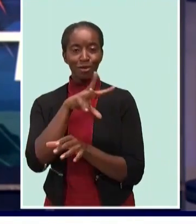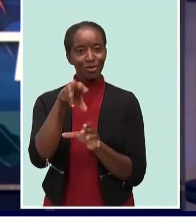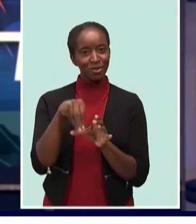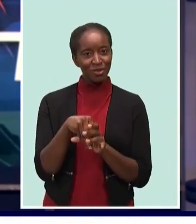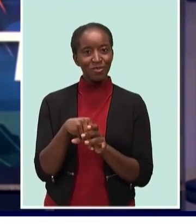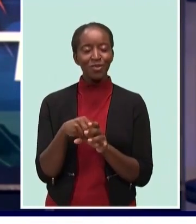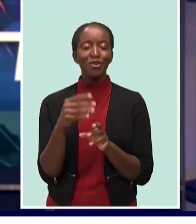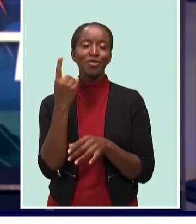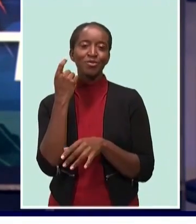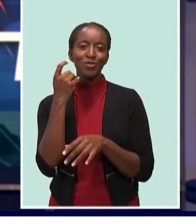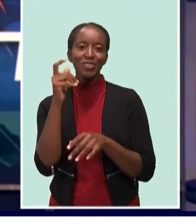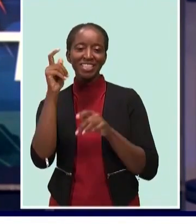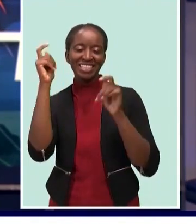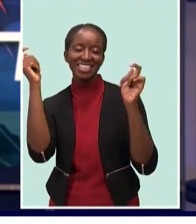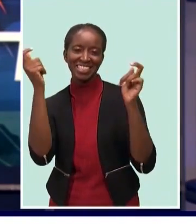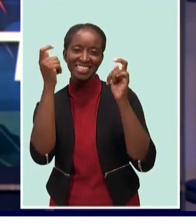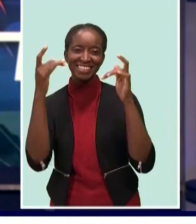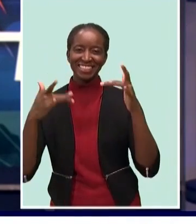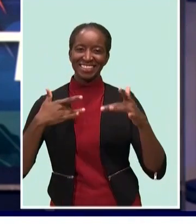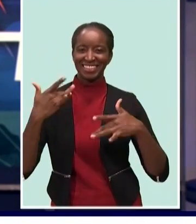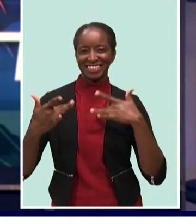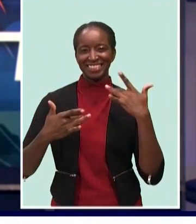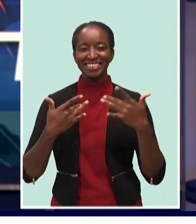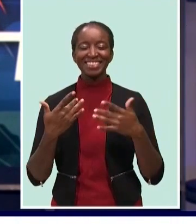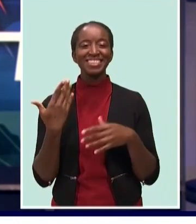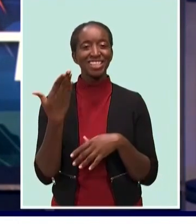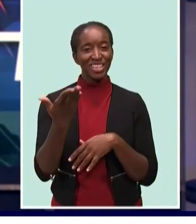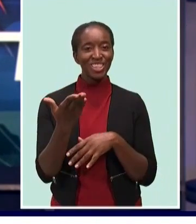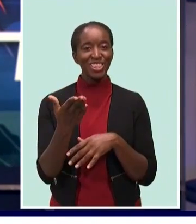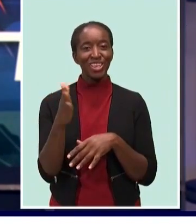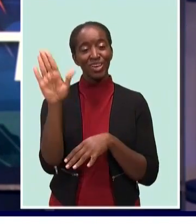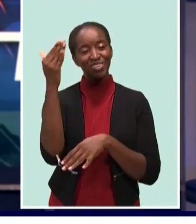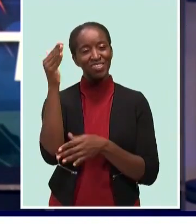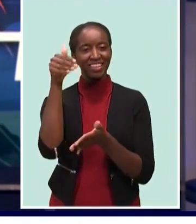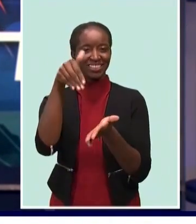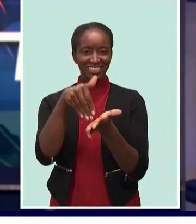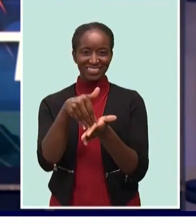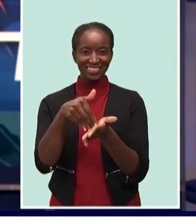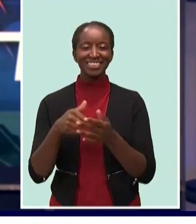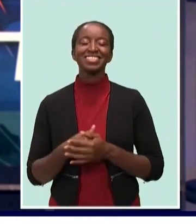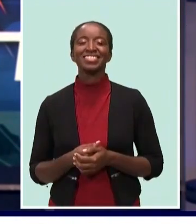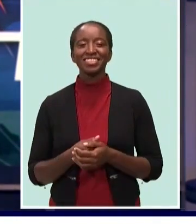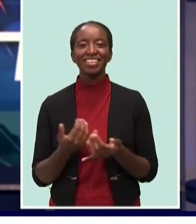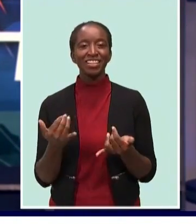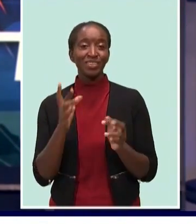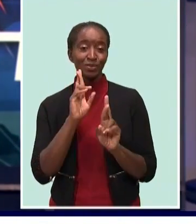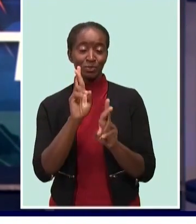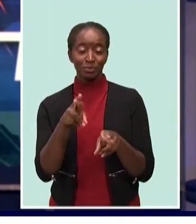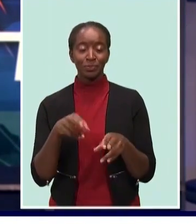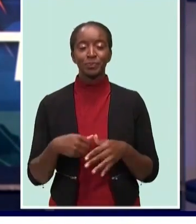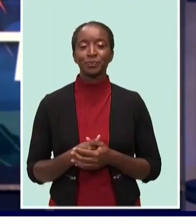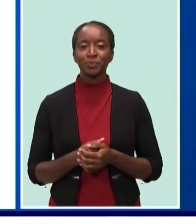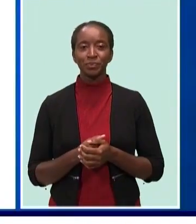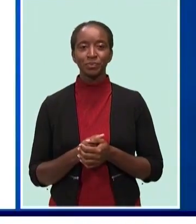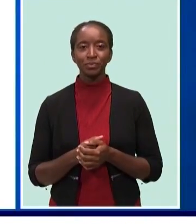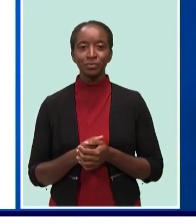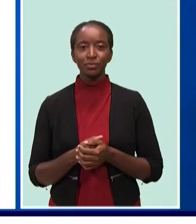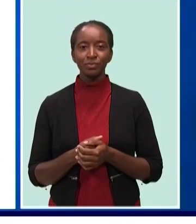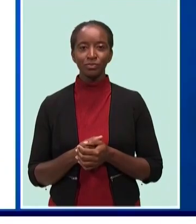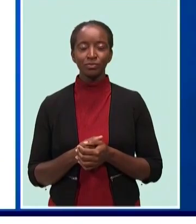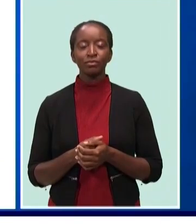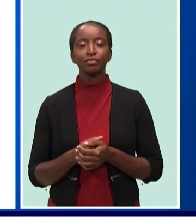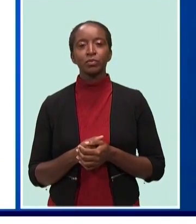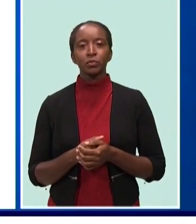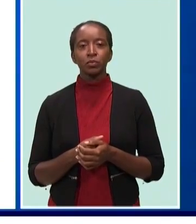at the biennial Dance for Life big event at the Lloyd Erskine Sandyford Centre. Our Rianne Phillips has more. Dance for Life